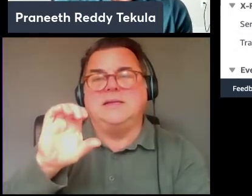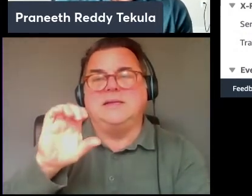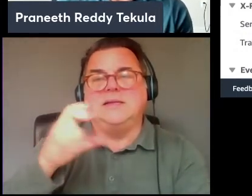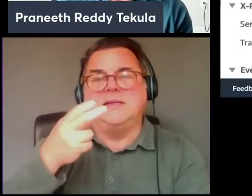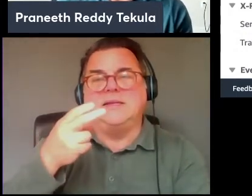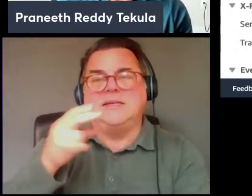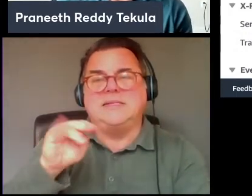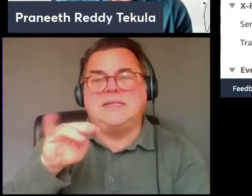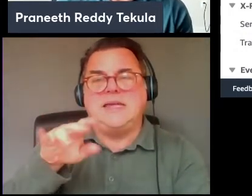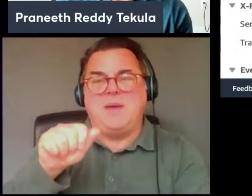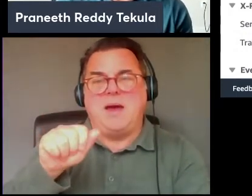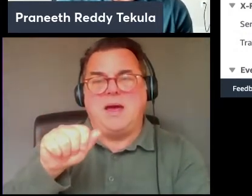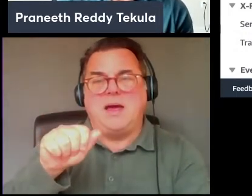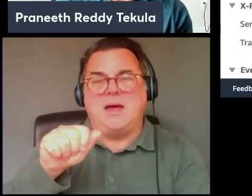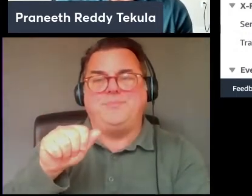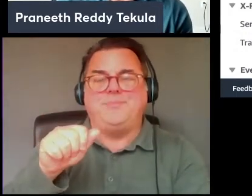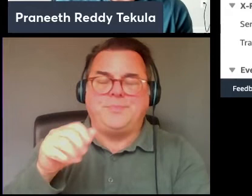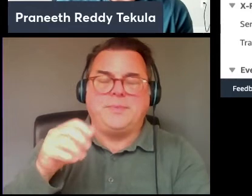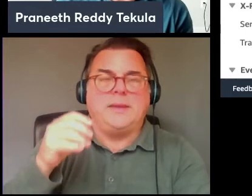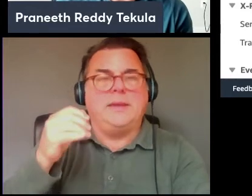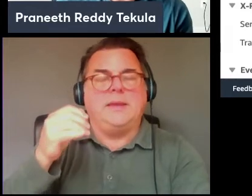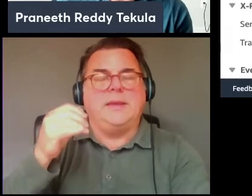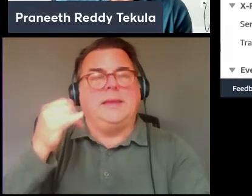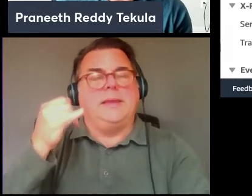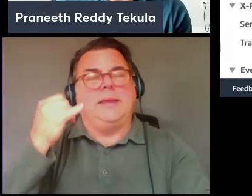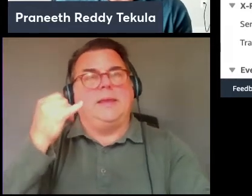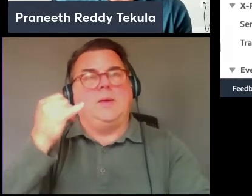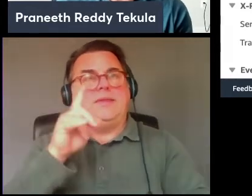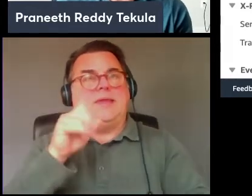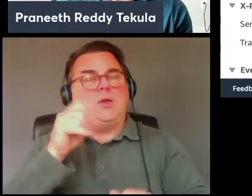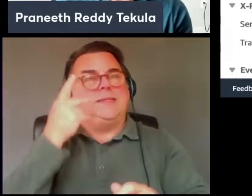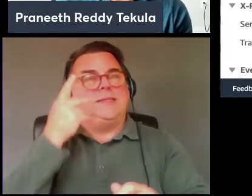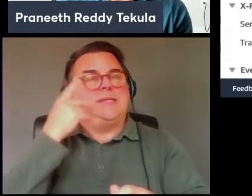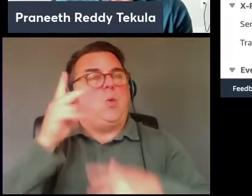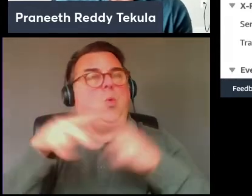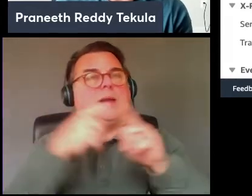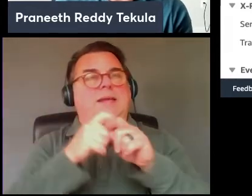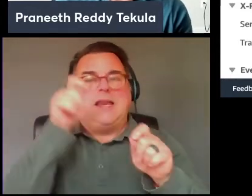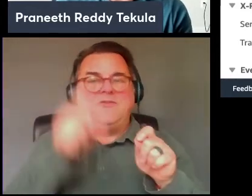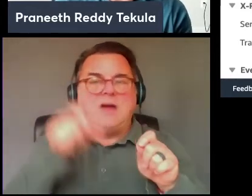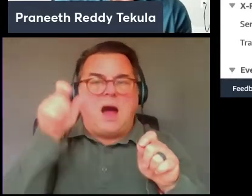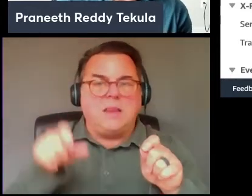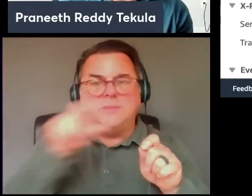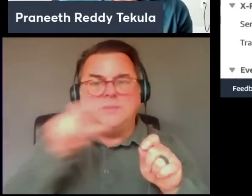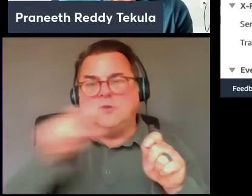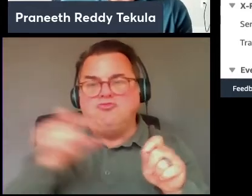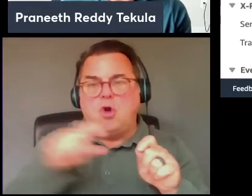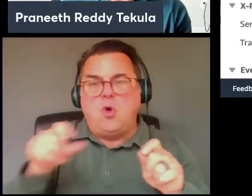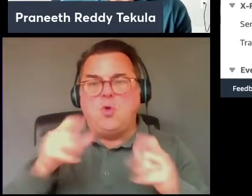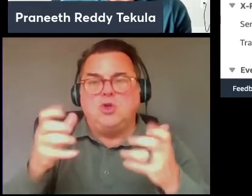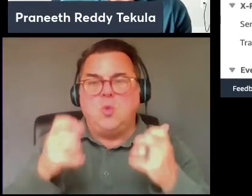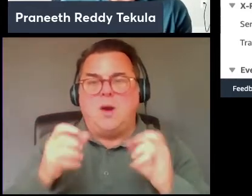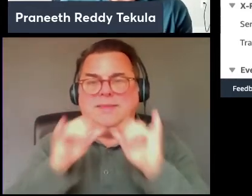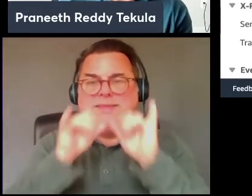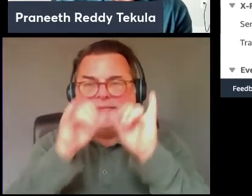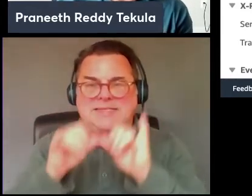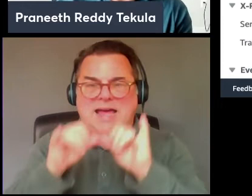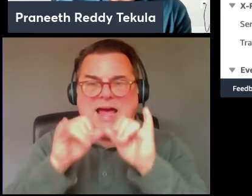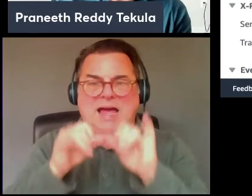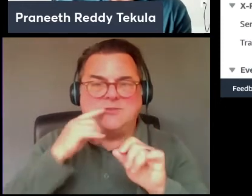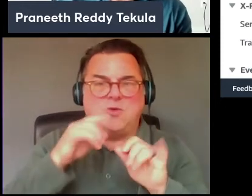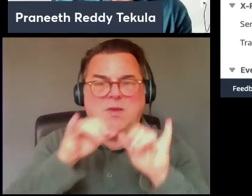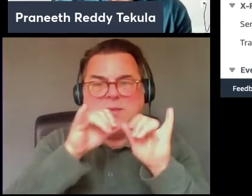in the database, how a schema represents your columns within the database, it's the same thing. The dimensions available for these metrics